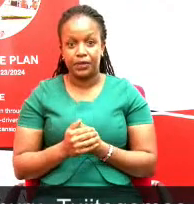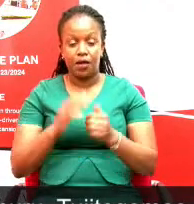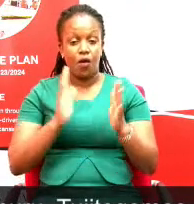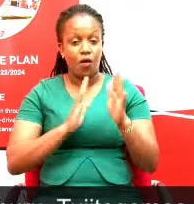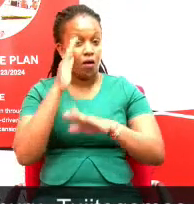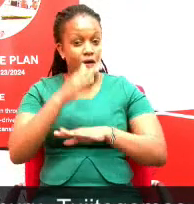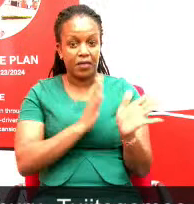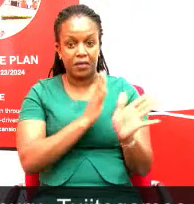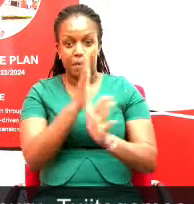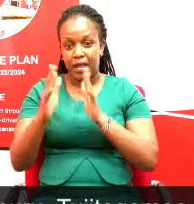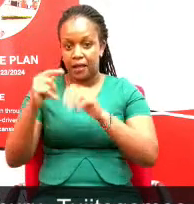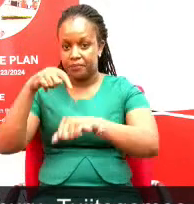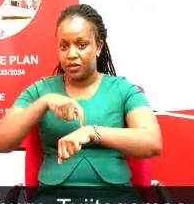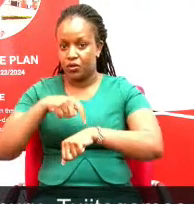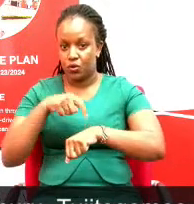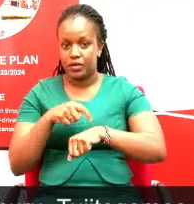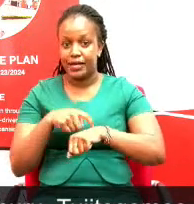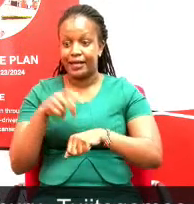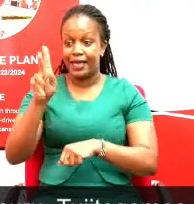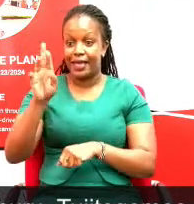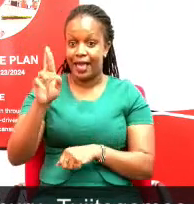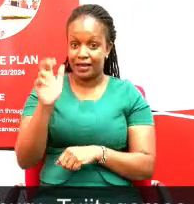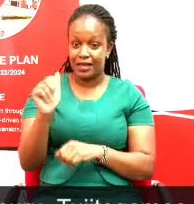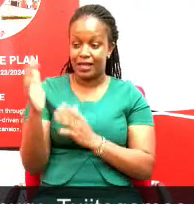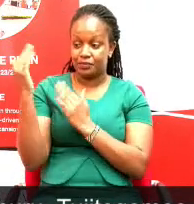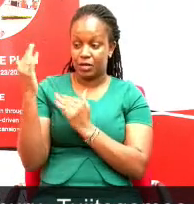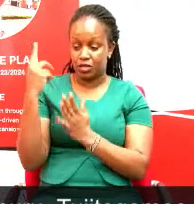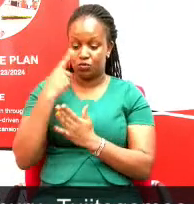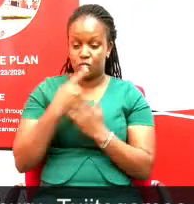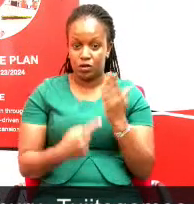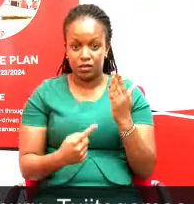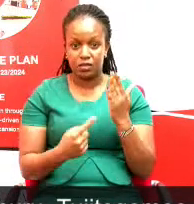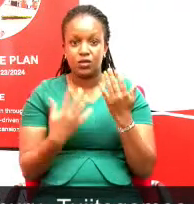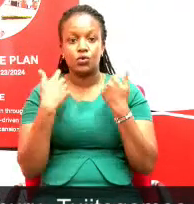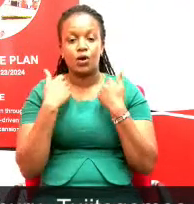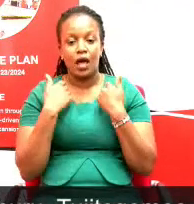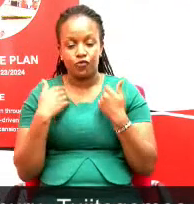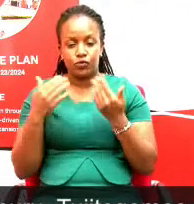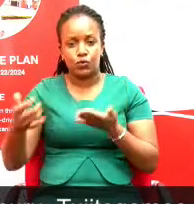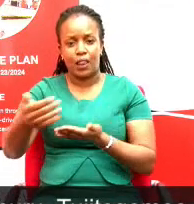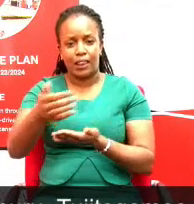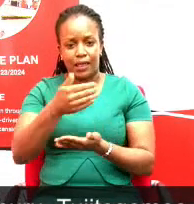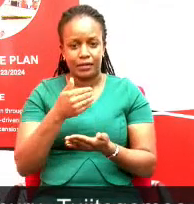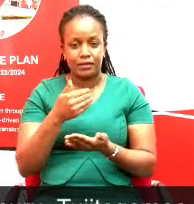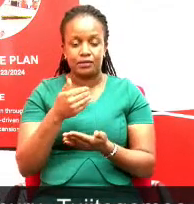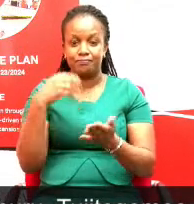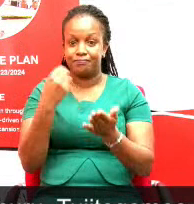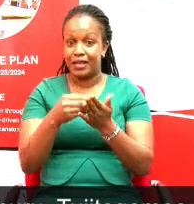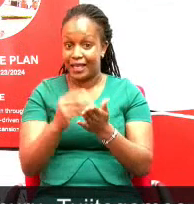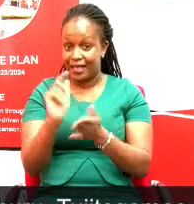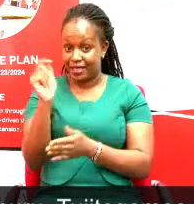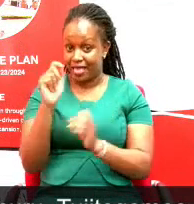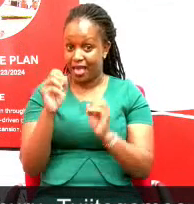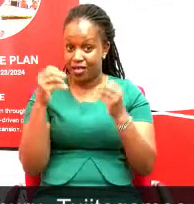plan period, KRA is expected to collect Kenya shillings